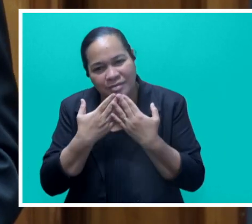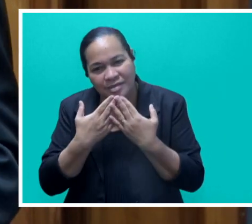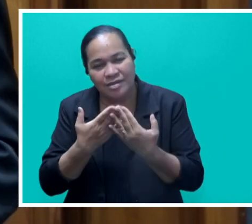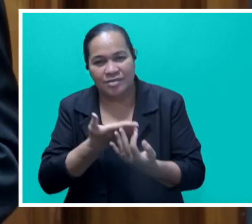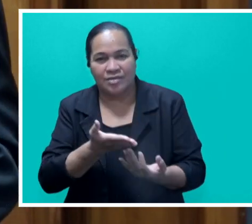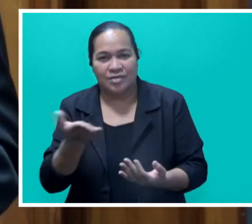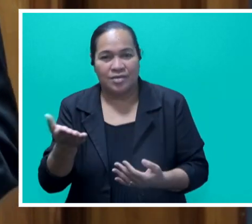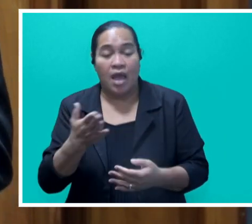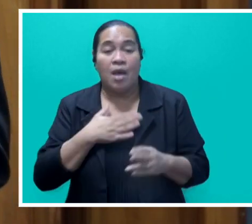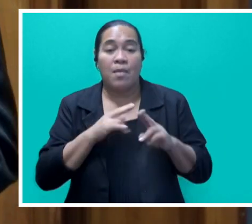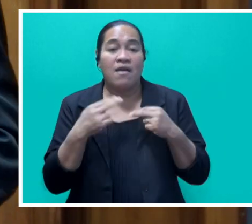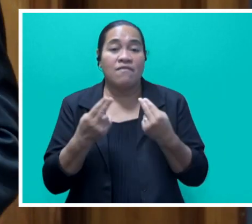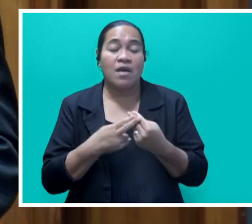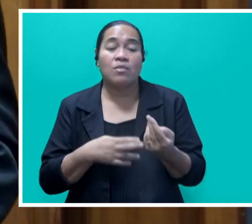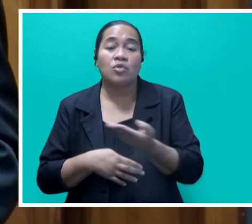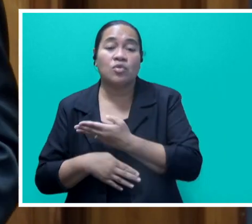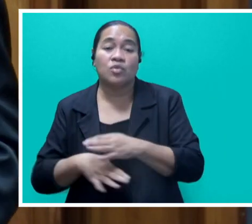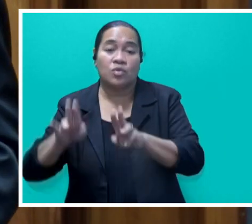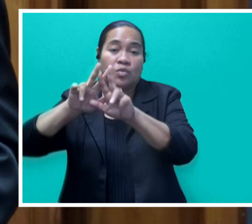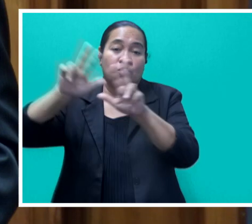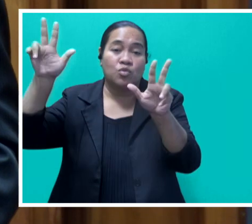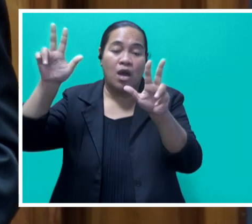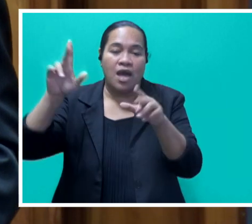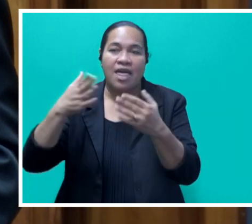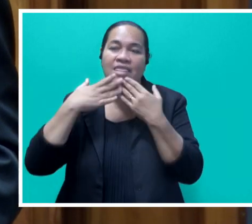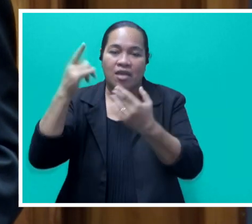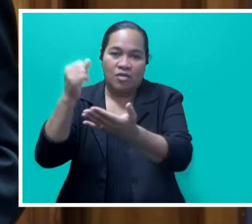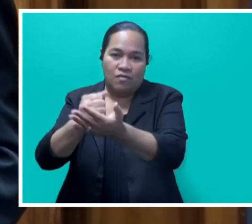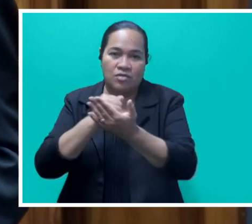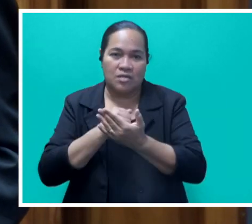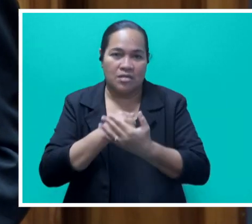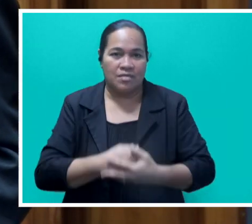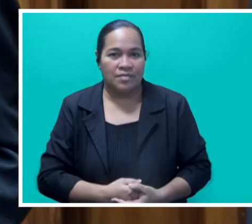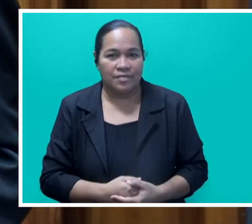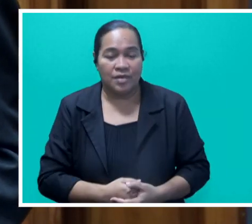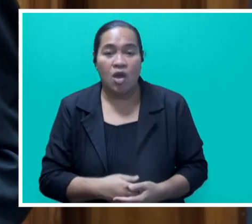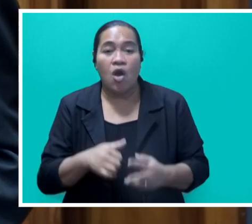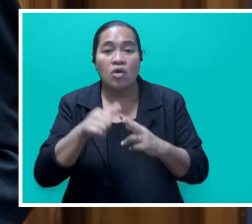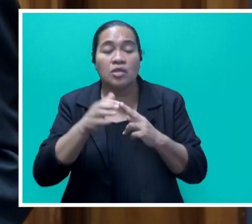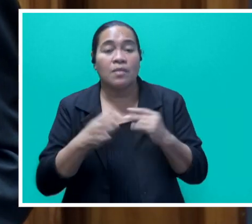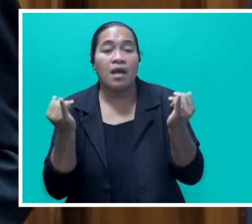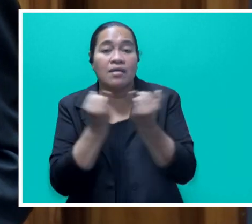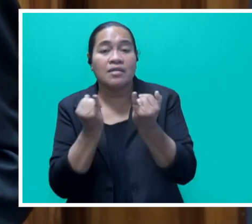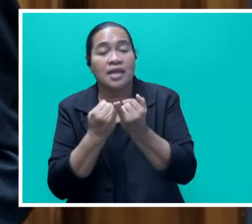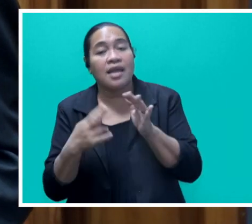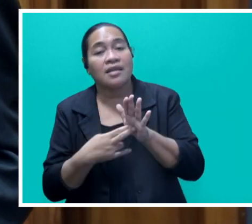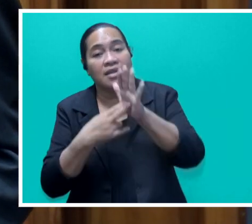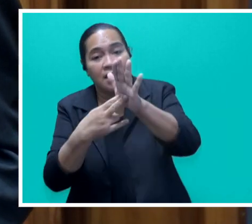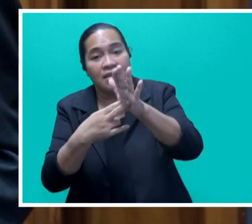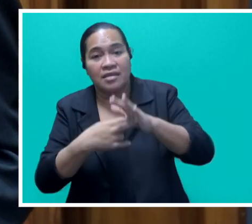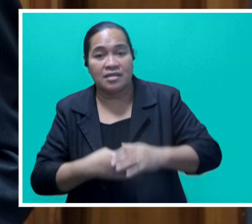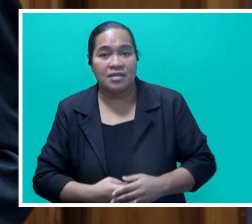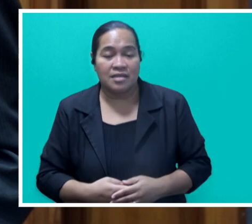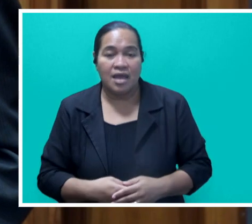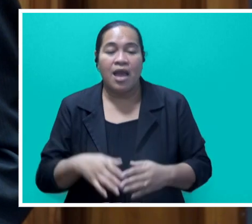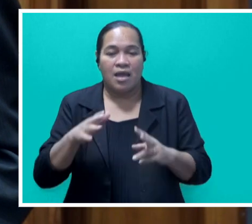my family in Navunia Vumbua, Unakavale Vunavitokoni. To the Momo level the Tuinandi, Ratuwina in Navuni,